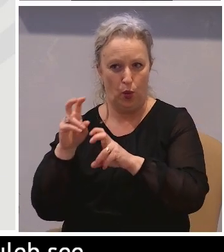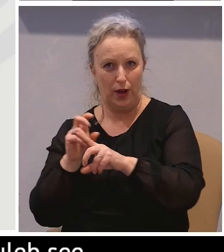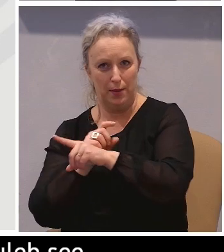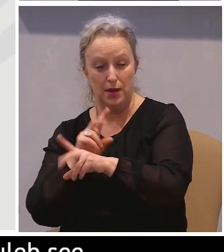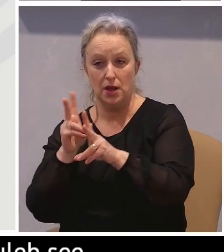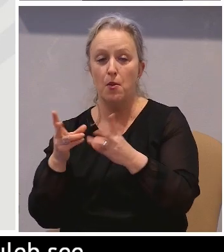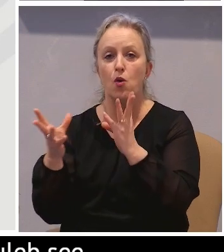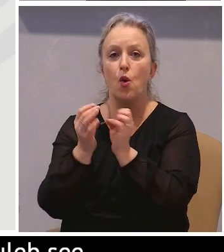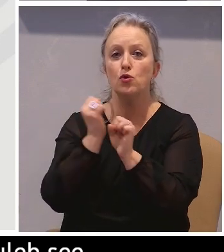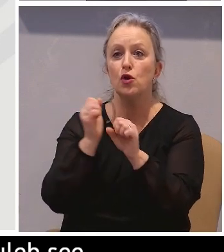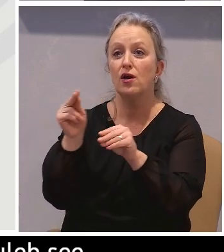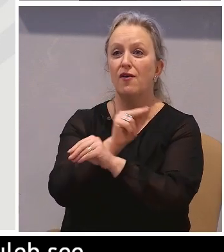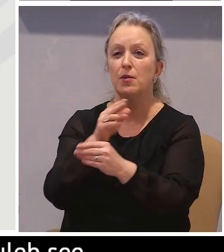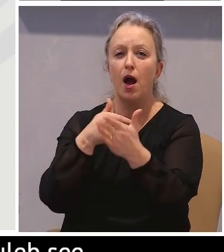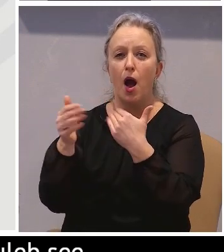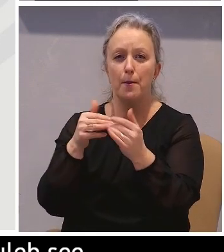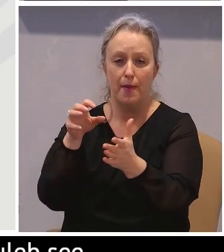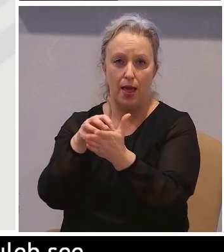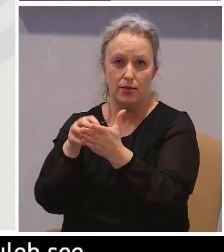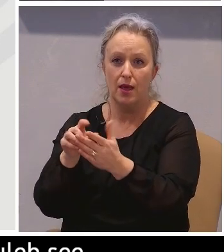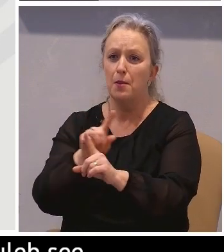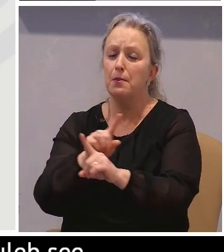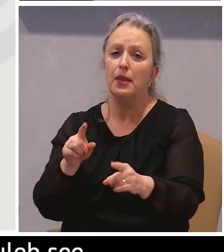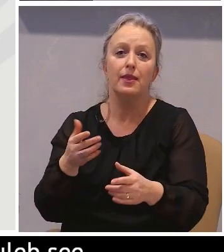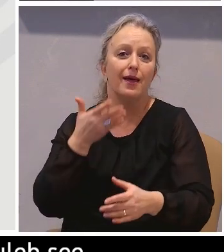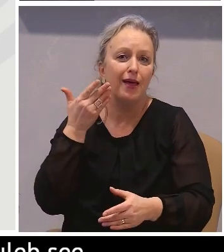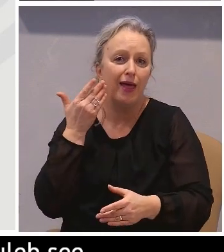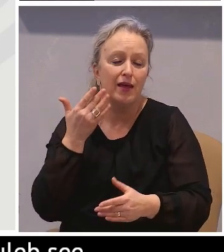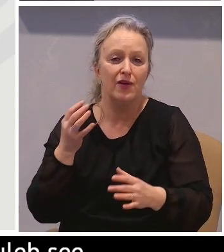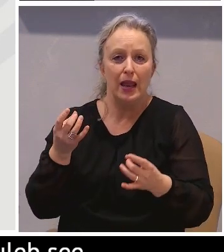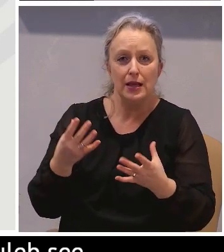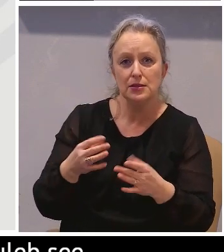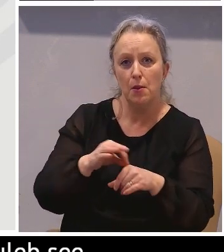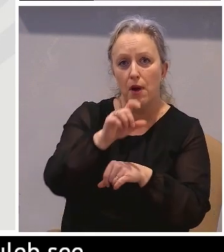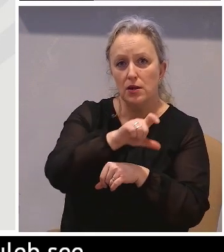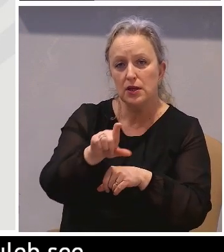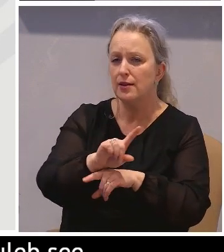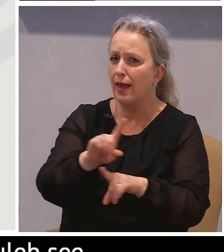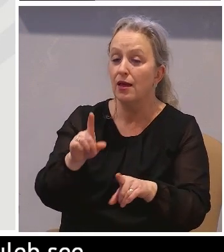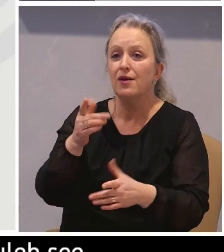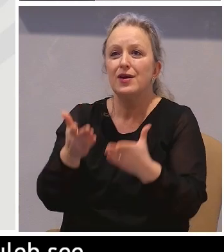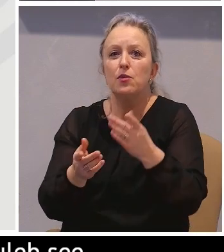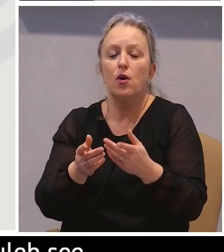clinical trials do. They study different patients,